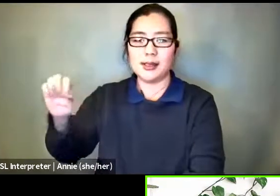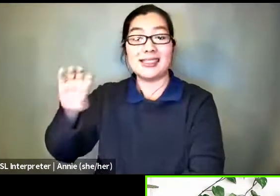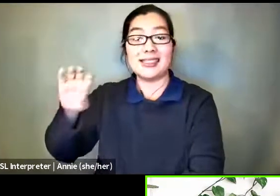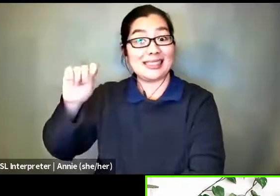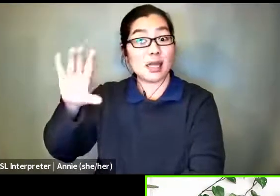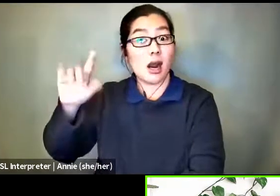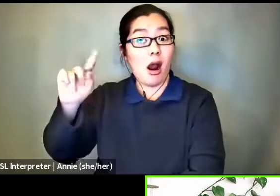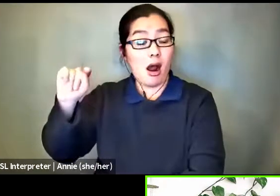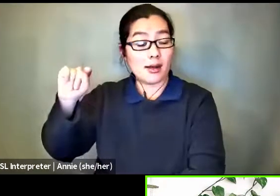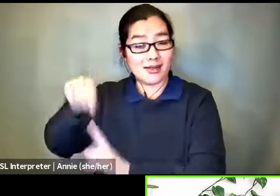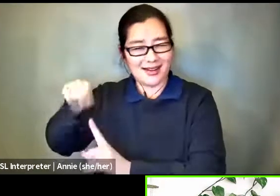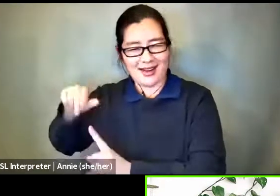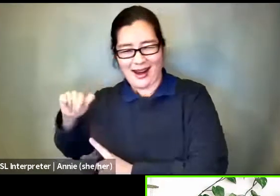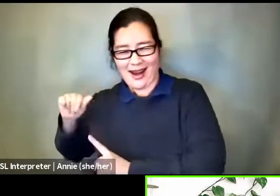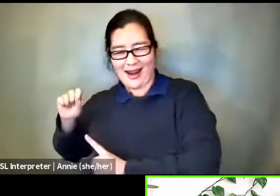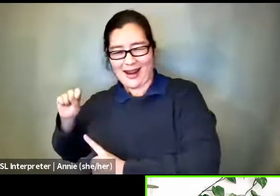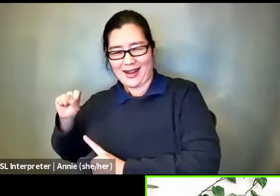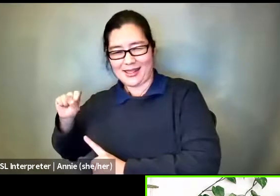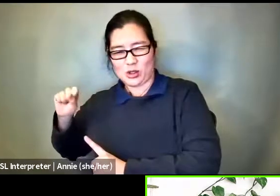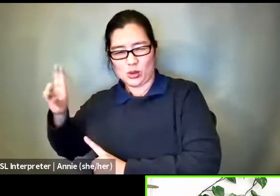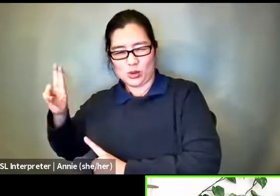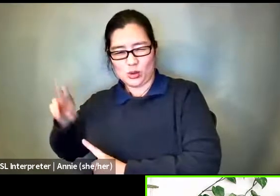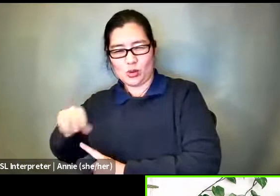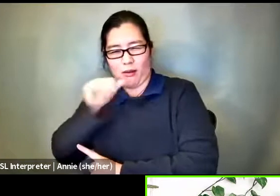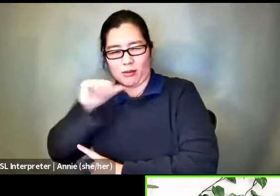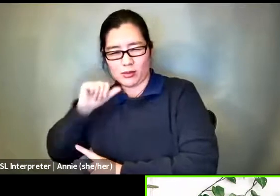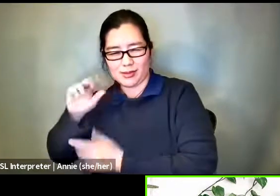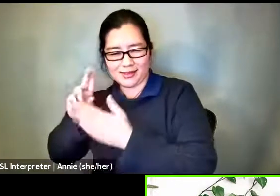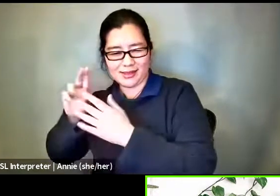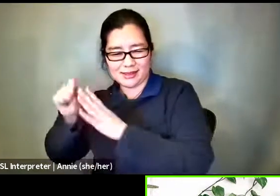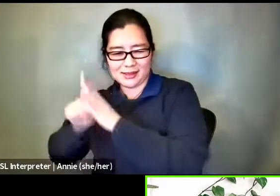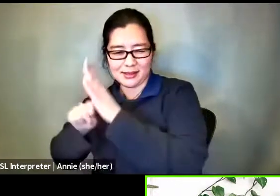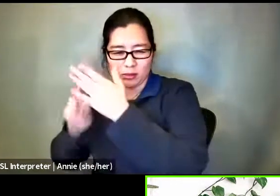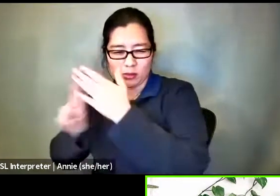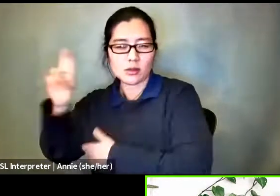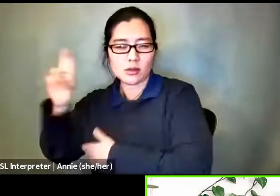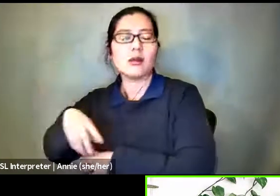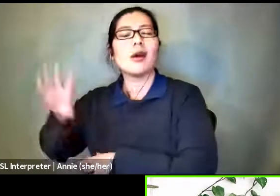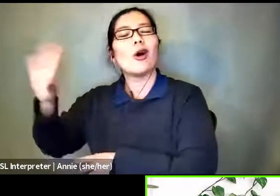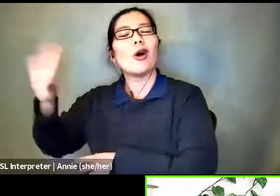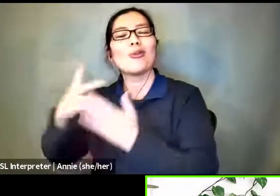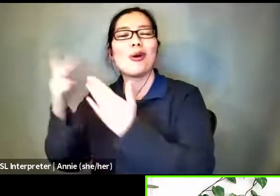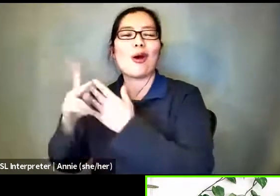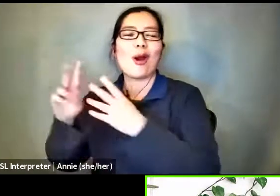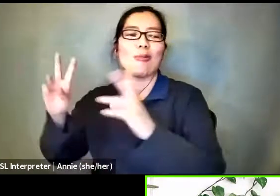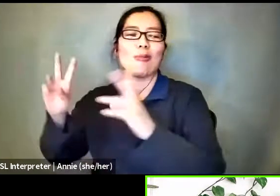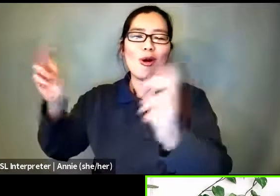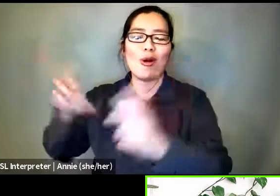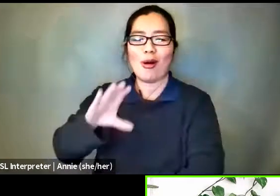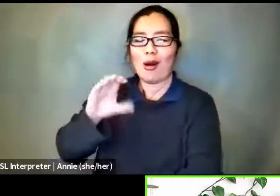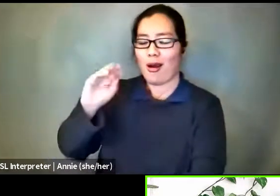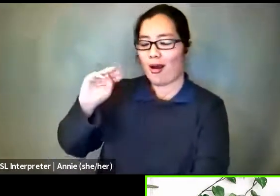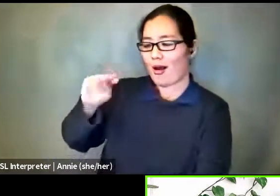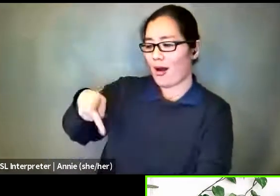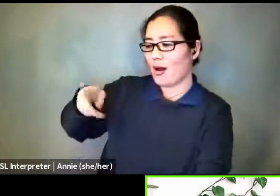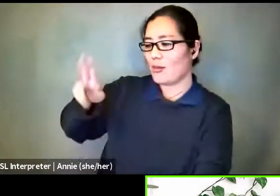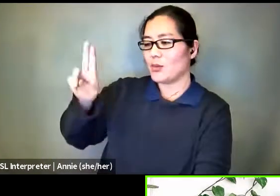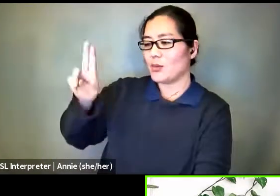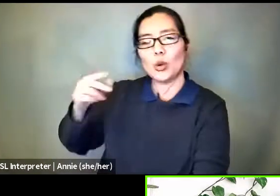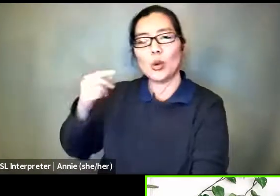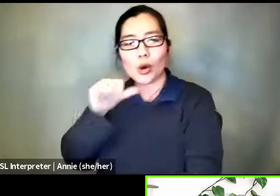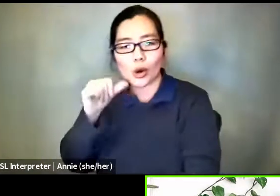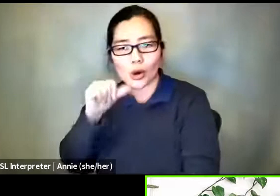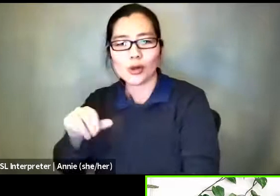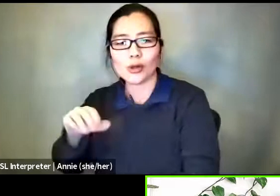ASU. And through her groundbreaking programming called CompuGirls, and now CompuPower, which is working at the systems